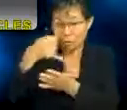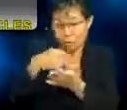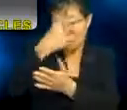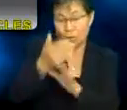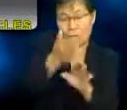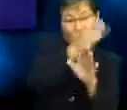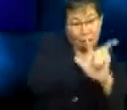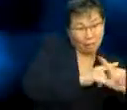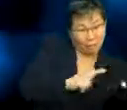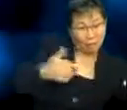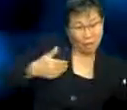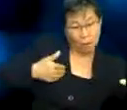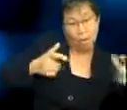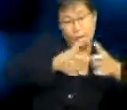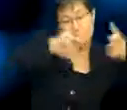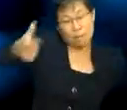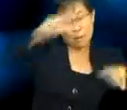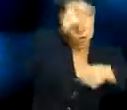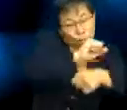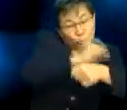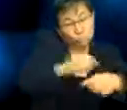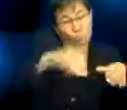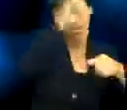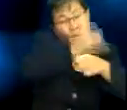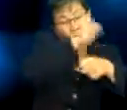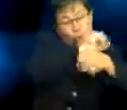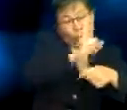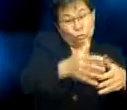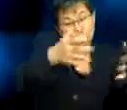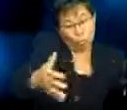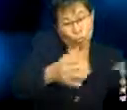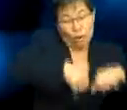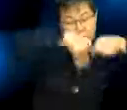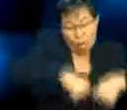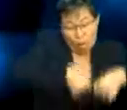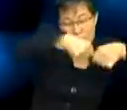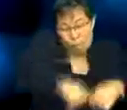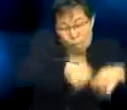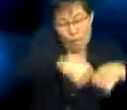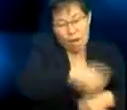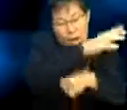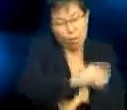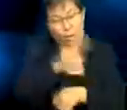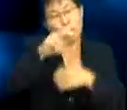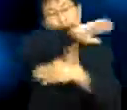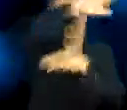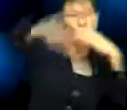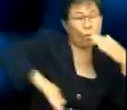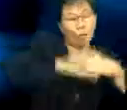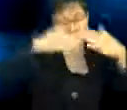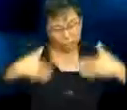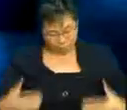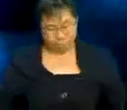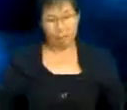It's because the left ventricle has a bigger job to do. It has to pump blood and